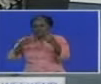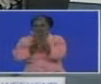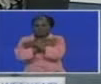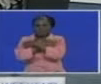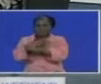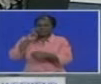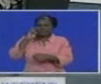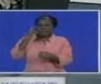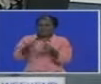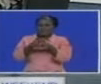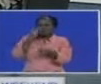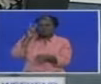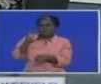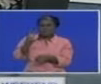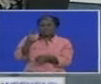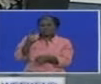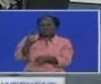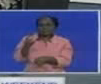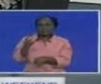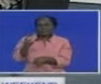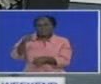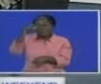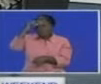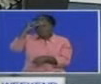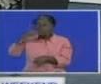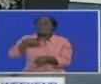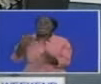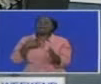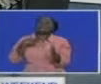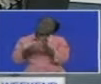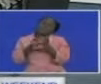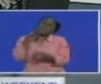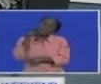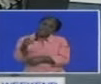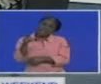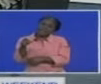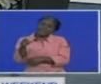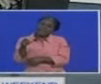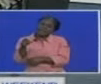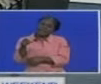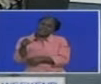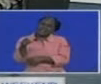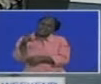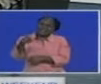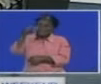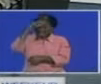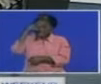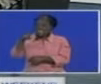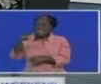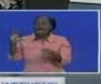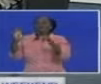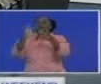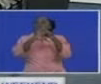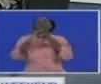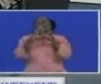look but and deepen the relationship. But Jubilee is not government. That is where I have a problem. Jubilee is not a government. It is just a coalition